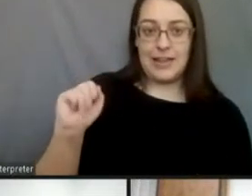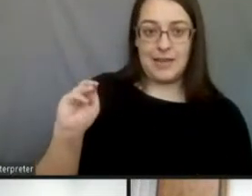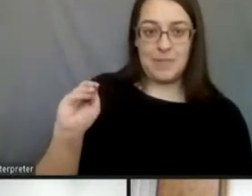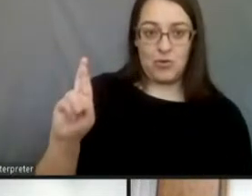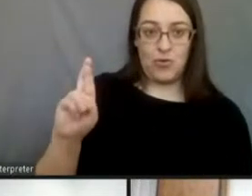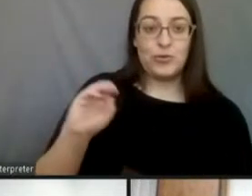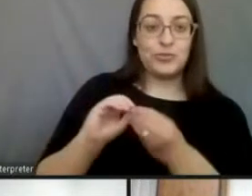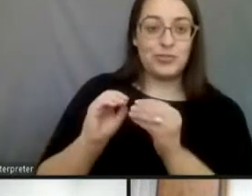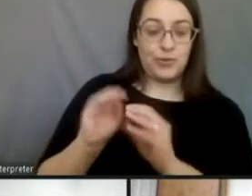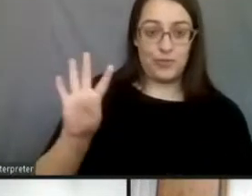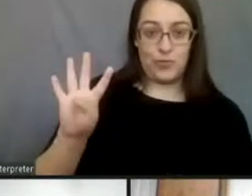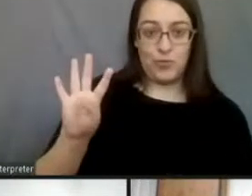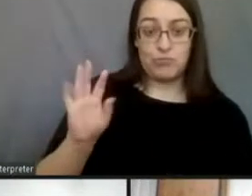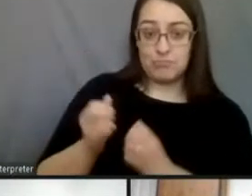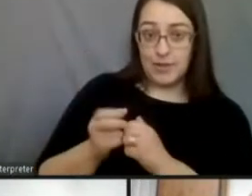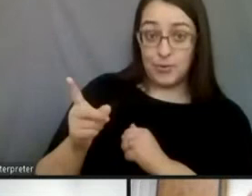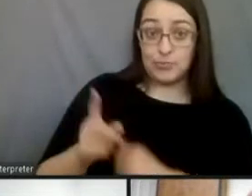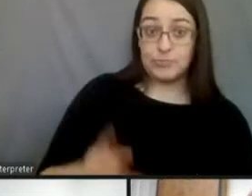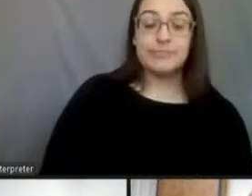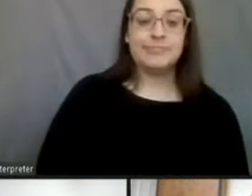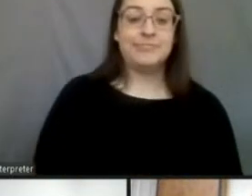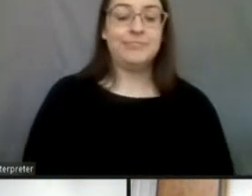KAMR Channel 4. Aaron, how are you today?